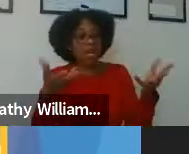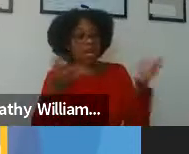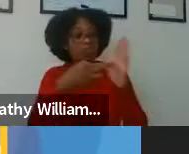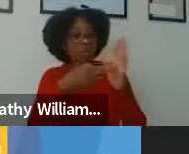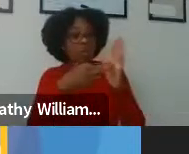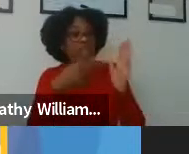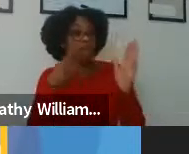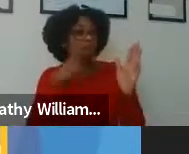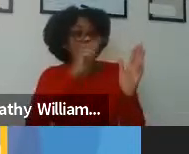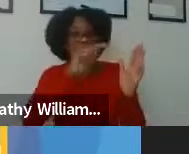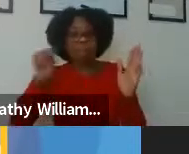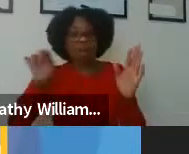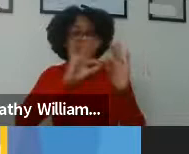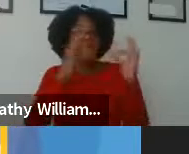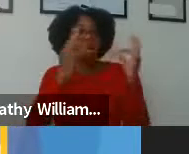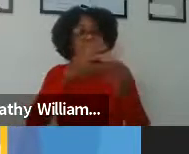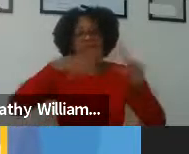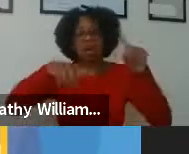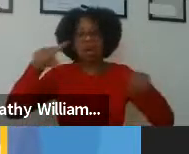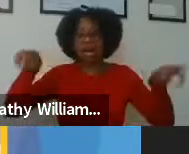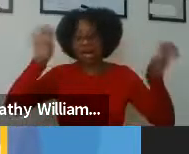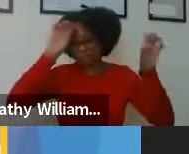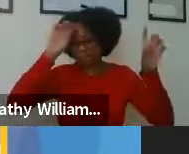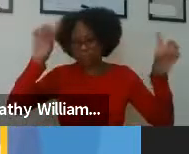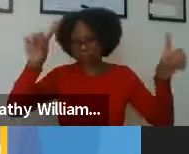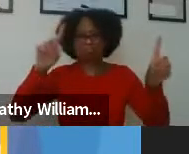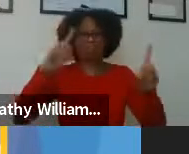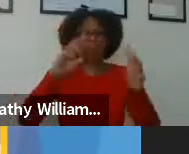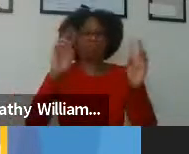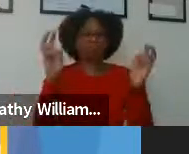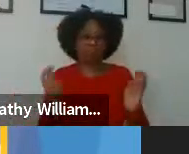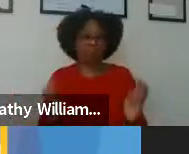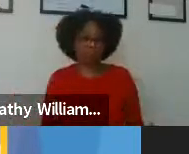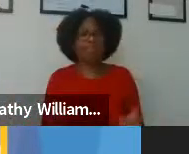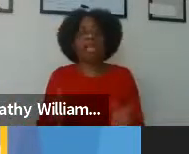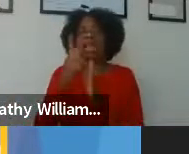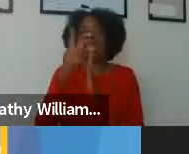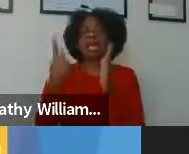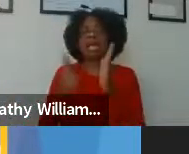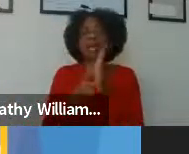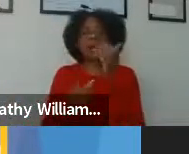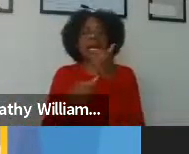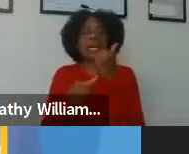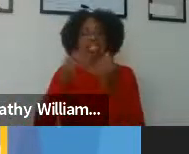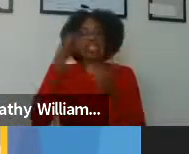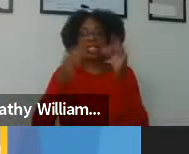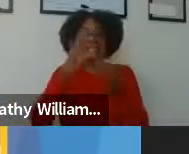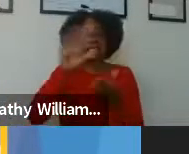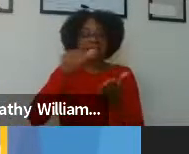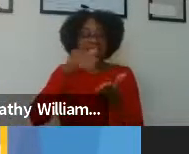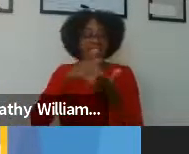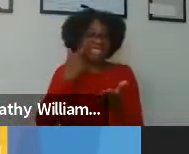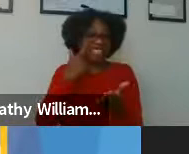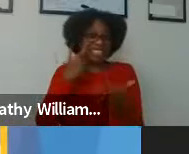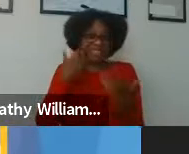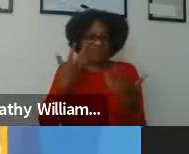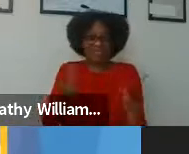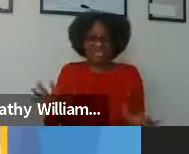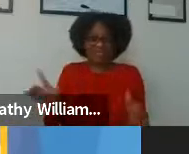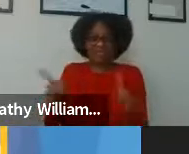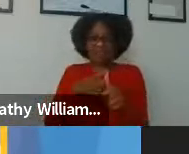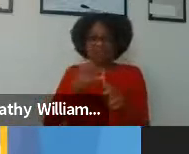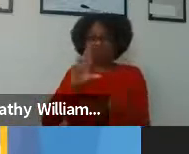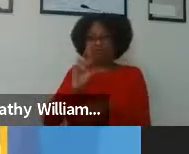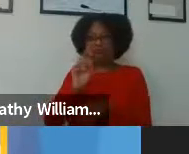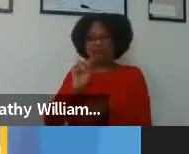of special education matters. The Legal Aid Justice Center has just completed its first round of training for attorneys, and